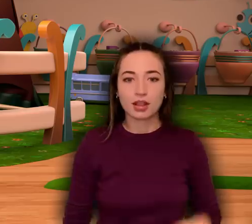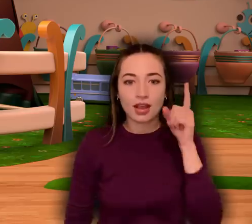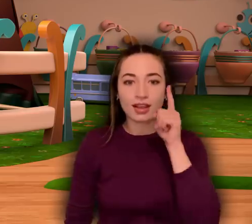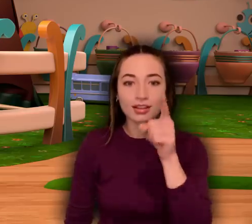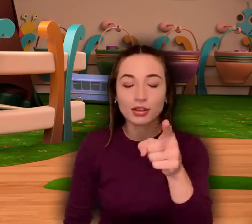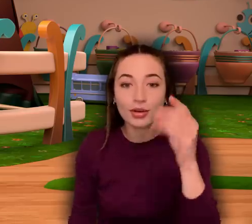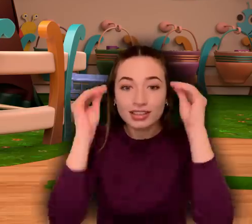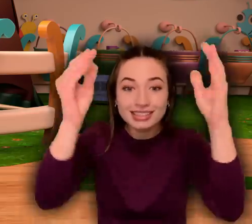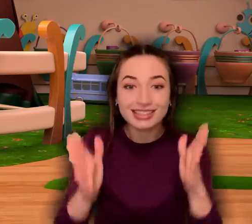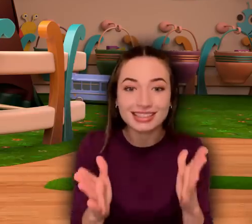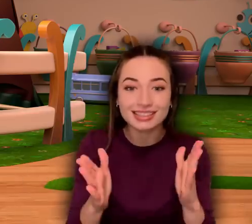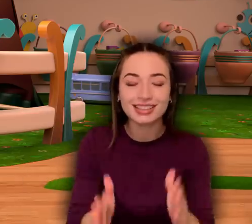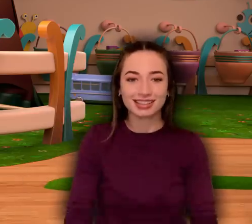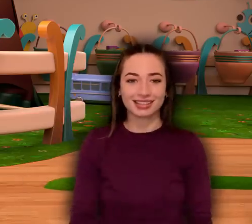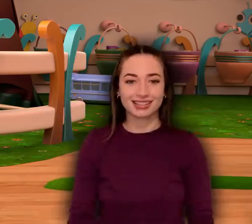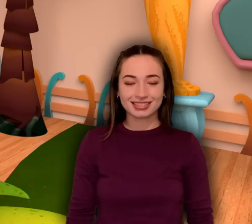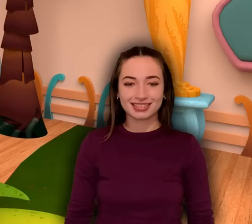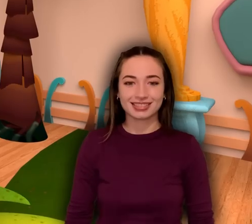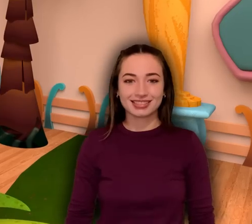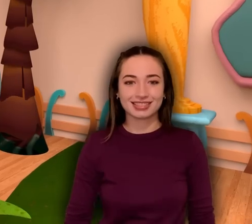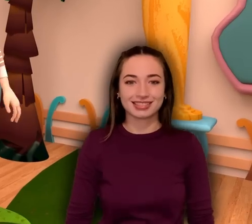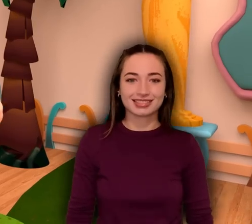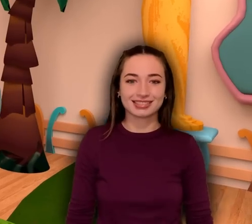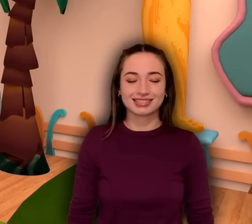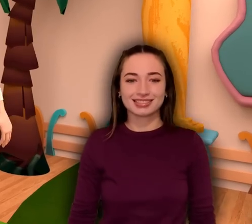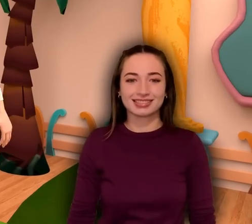school you are a teacher